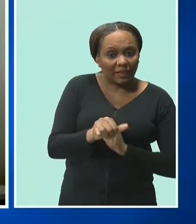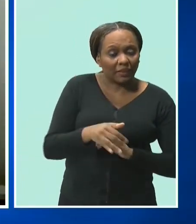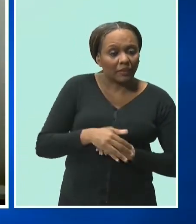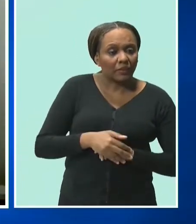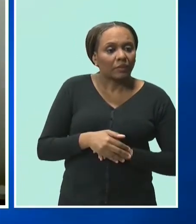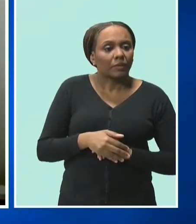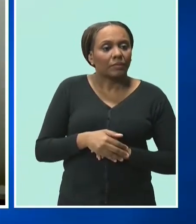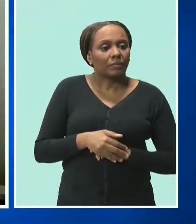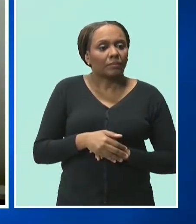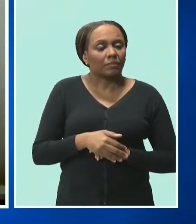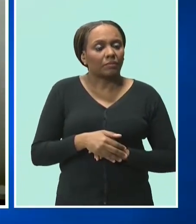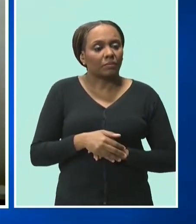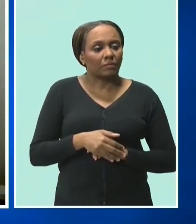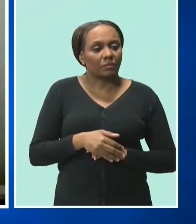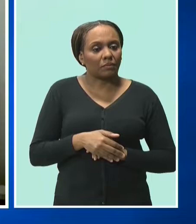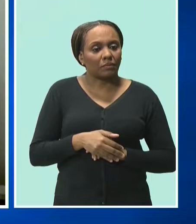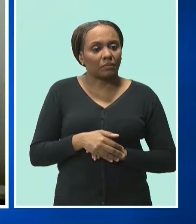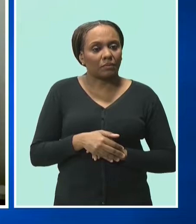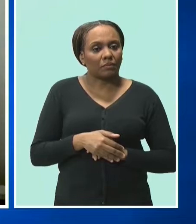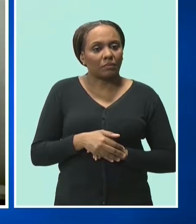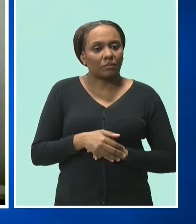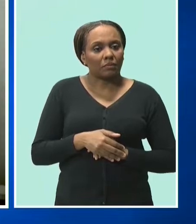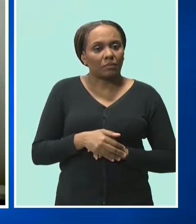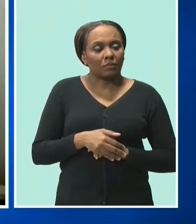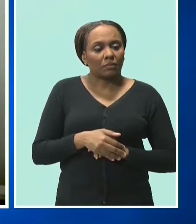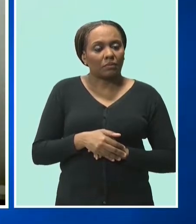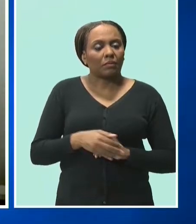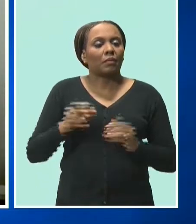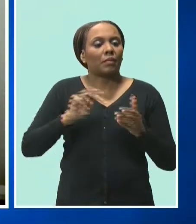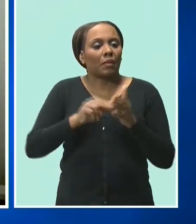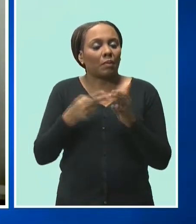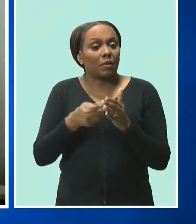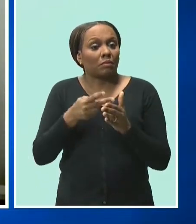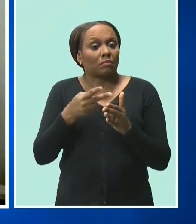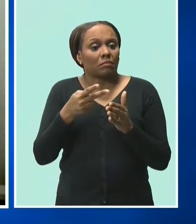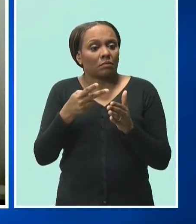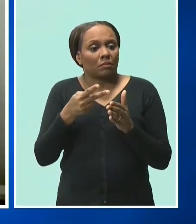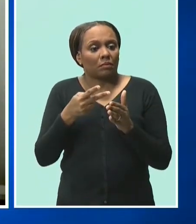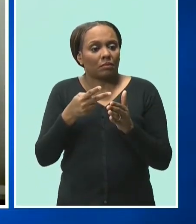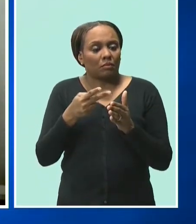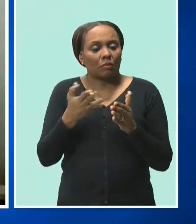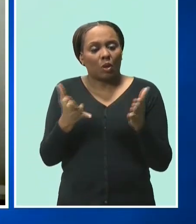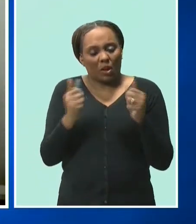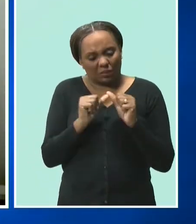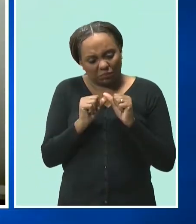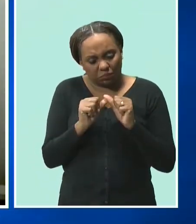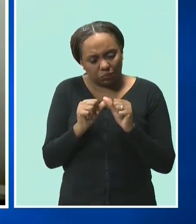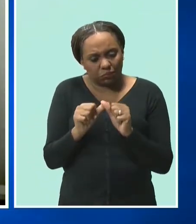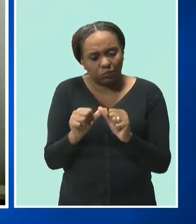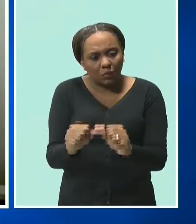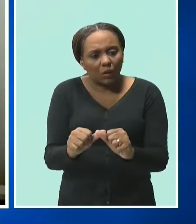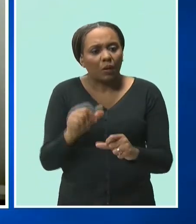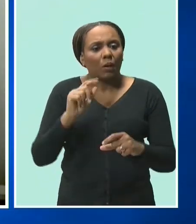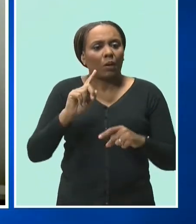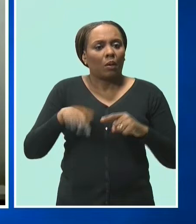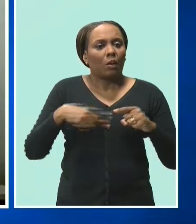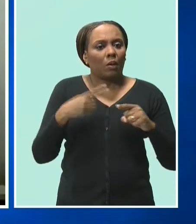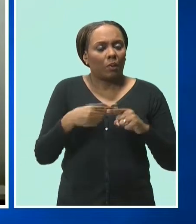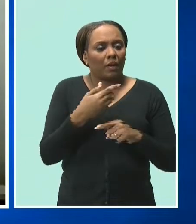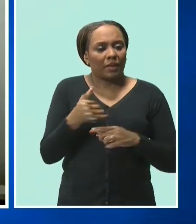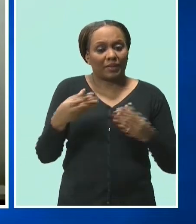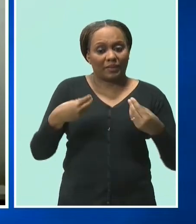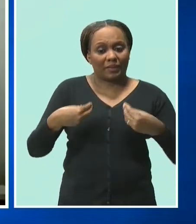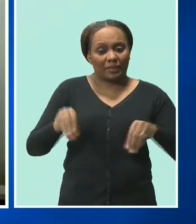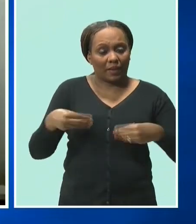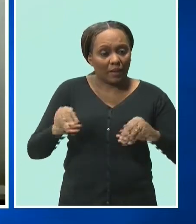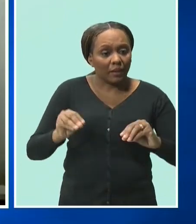our hearts. It's exactly the kind of thing that leads to good long-term outcomes, is just staying the course. And when things go on sale, to look to